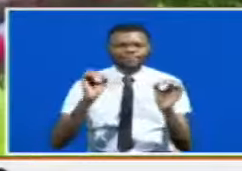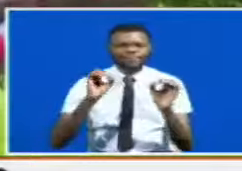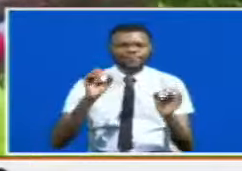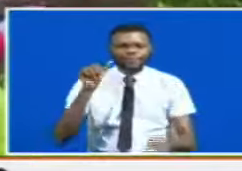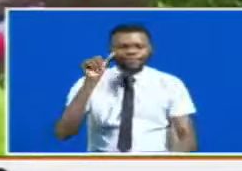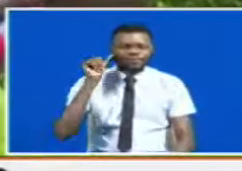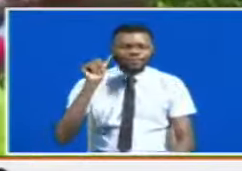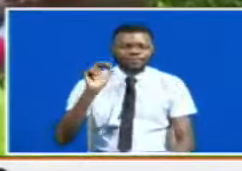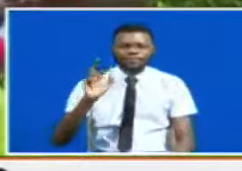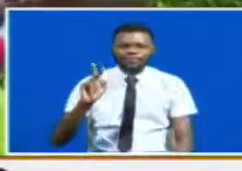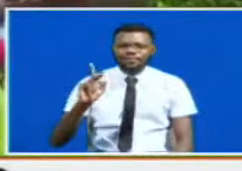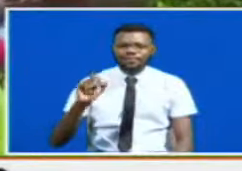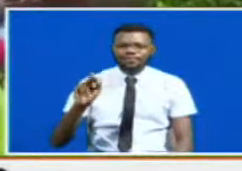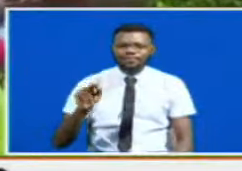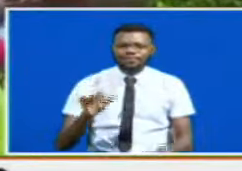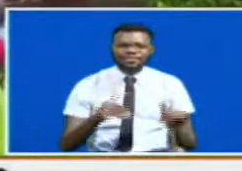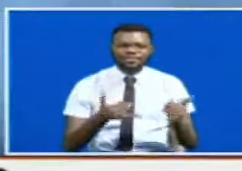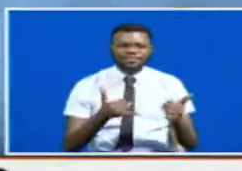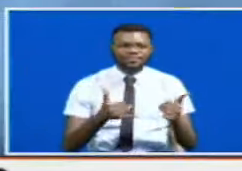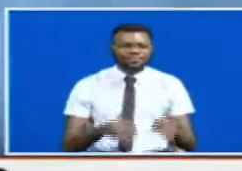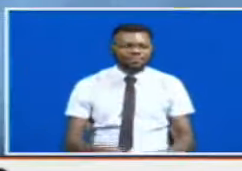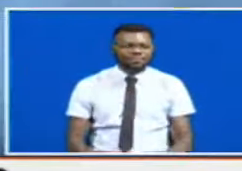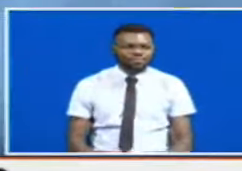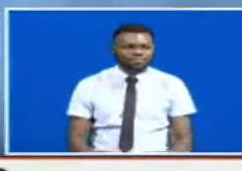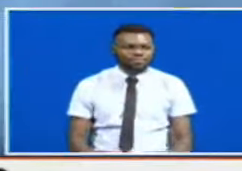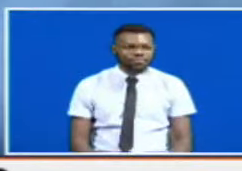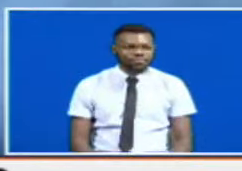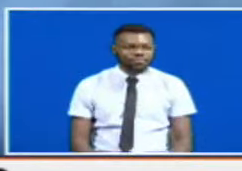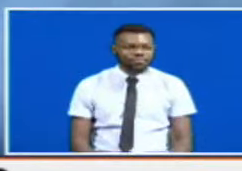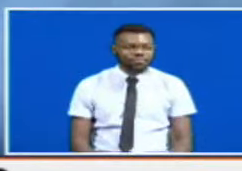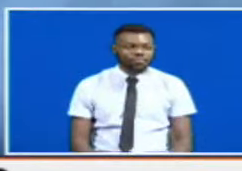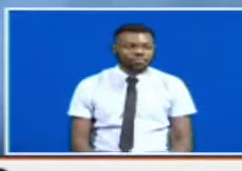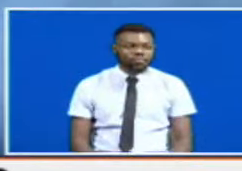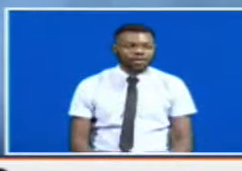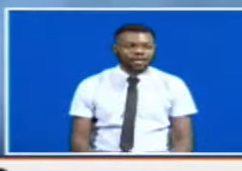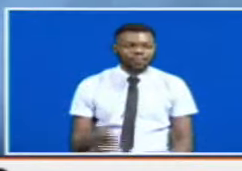KTN News. Let's take you to the West.